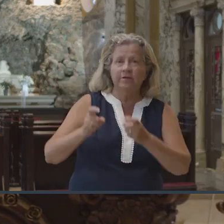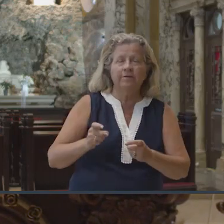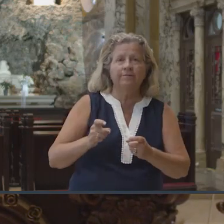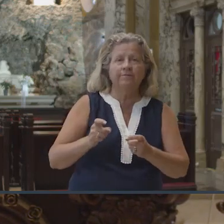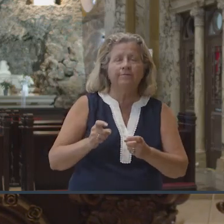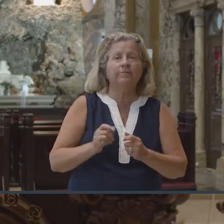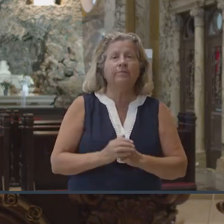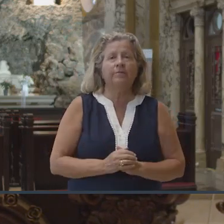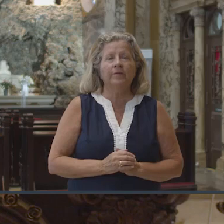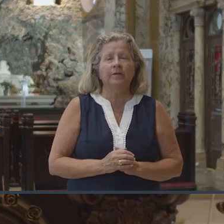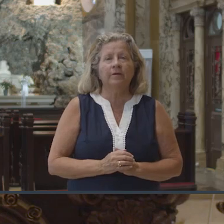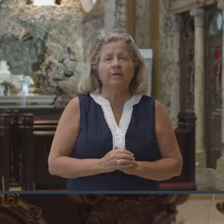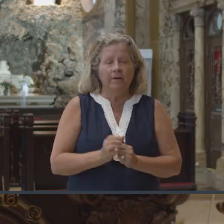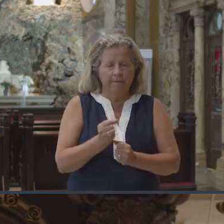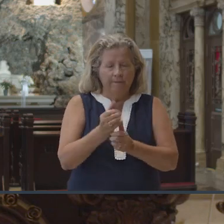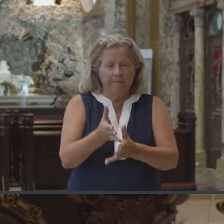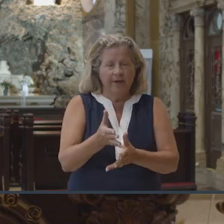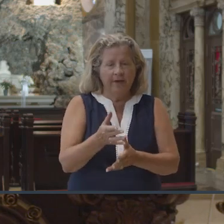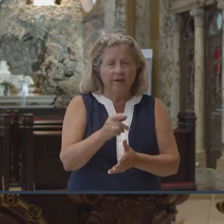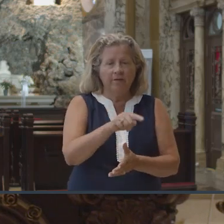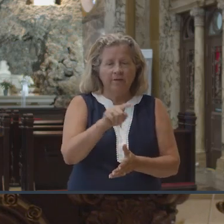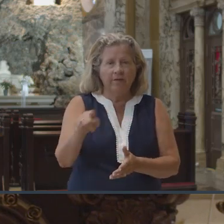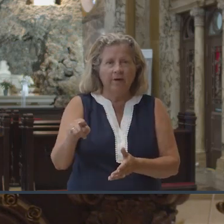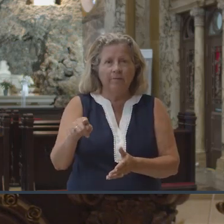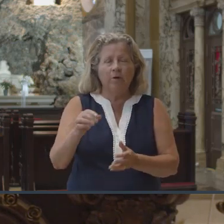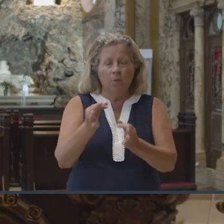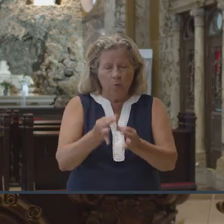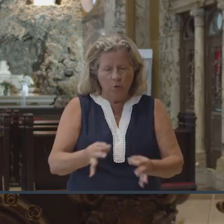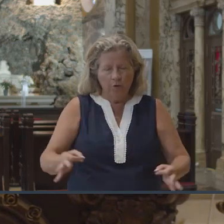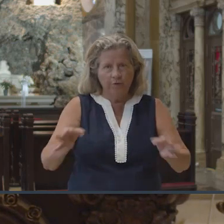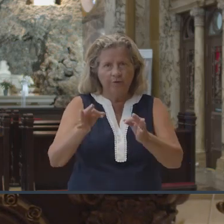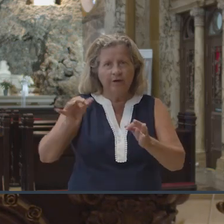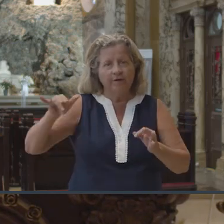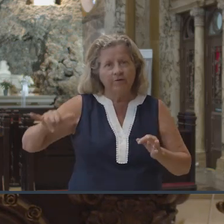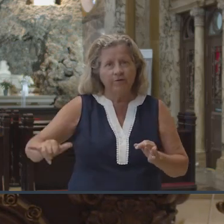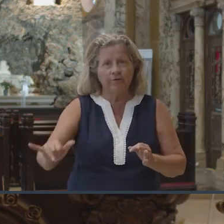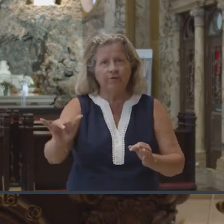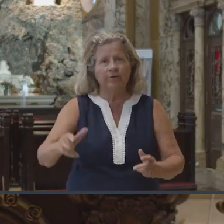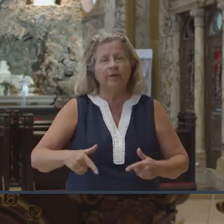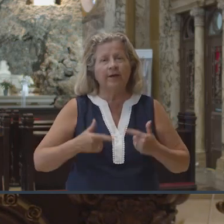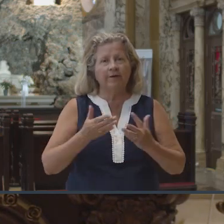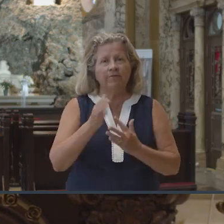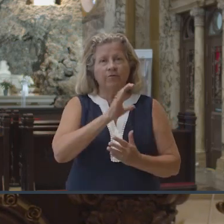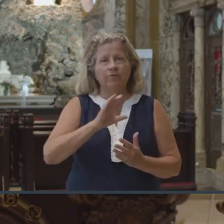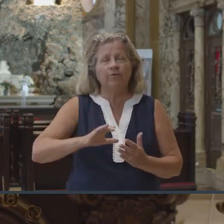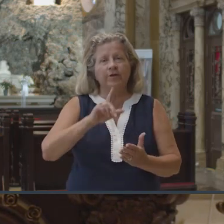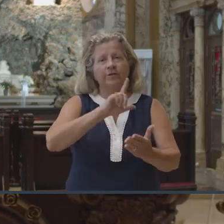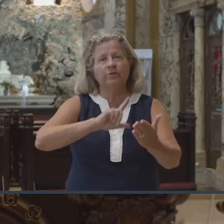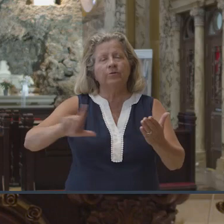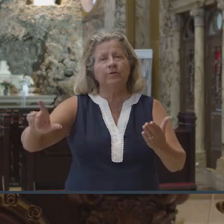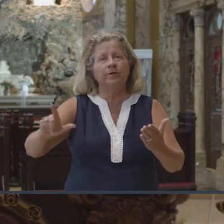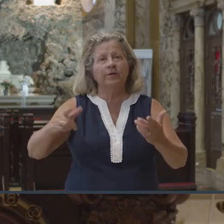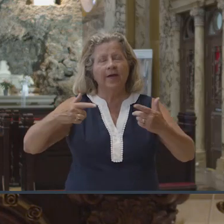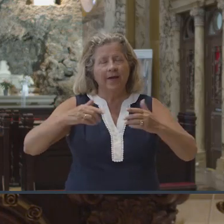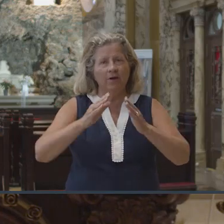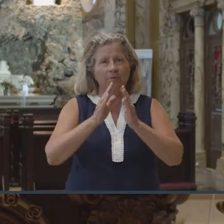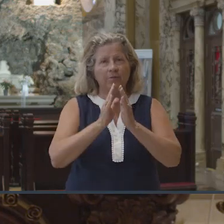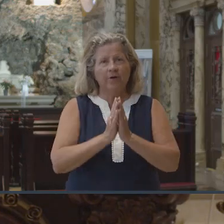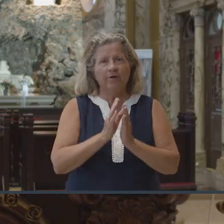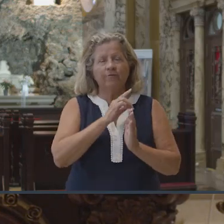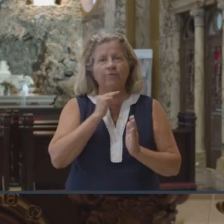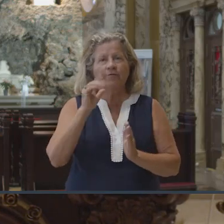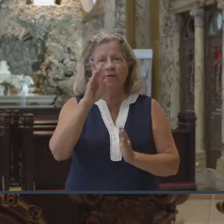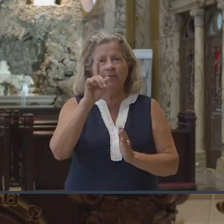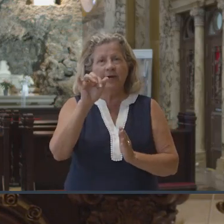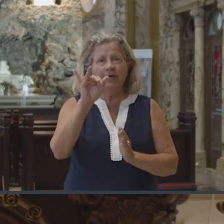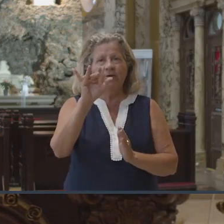them, make them worthy of eternal redemption through Christ our Lord. Amen. And our prayer now for Father